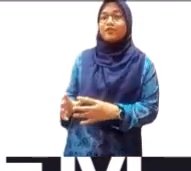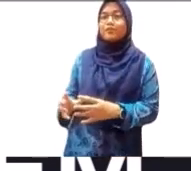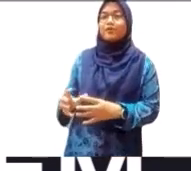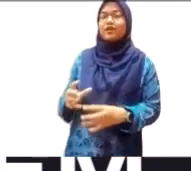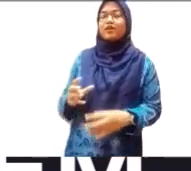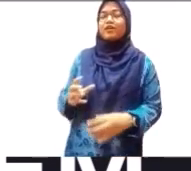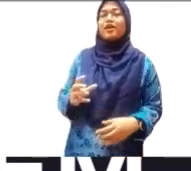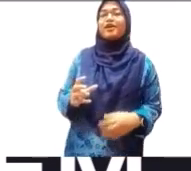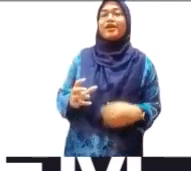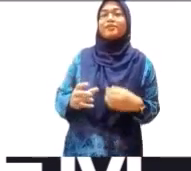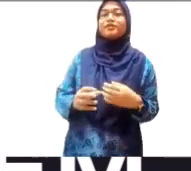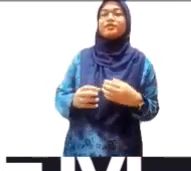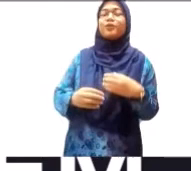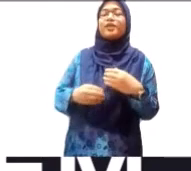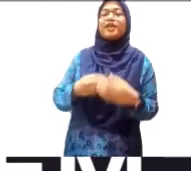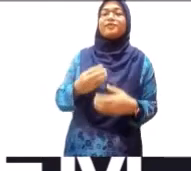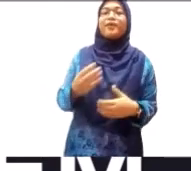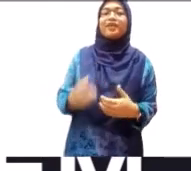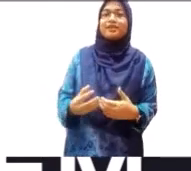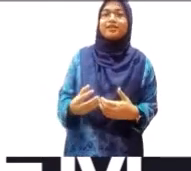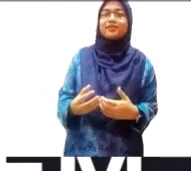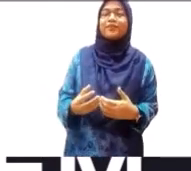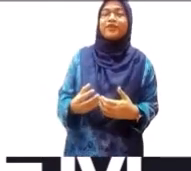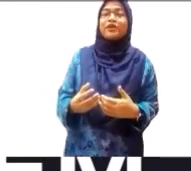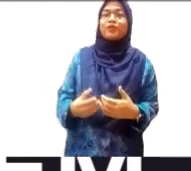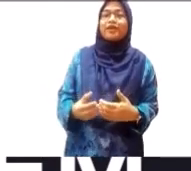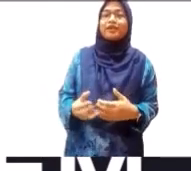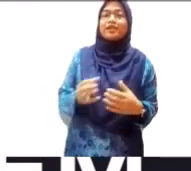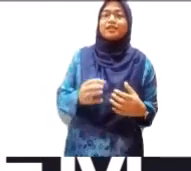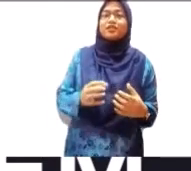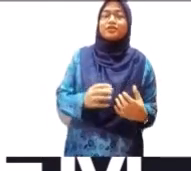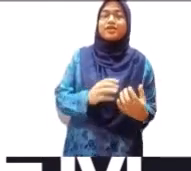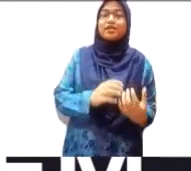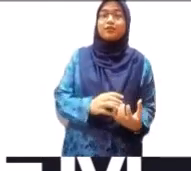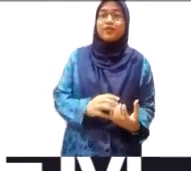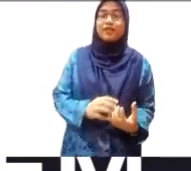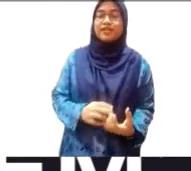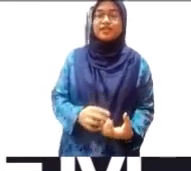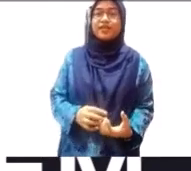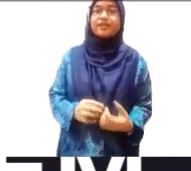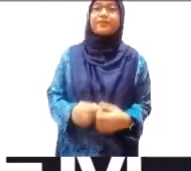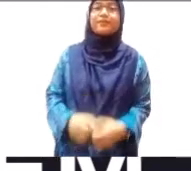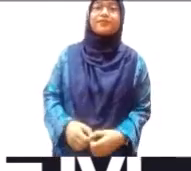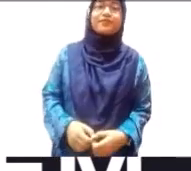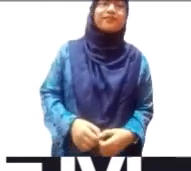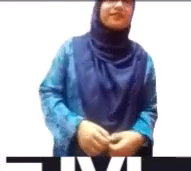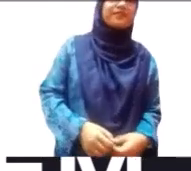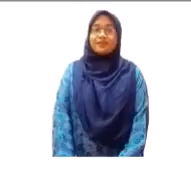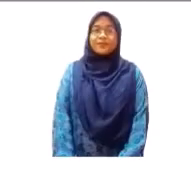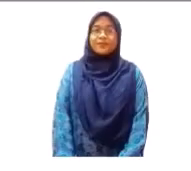deaf people are unable to communicate better with those with hearing.